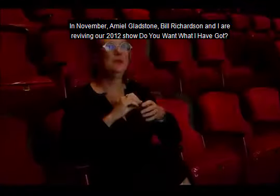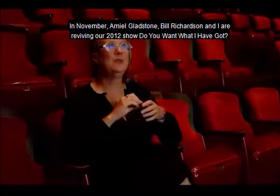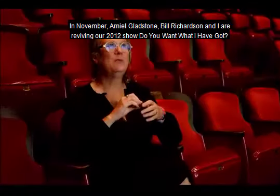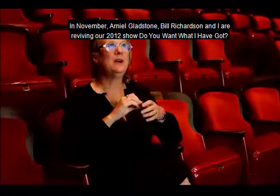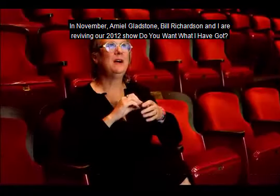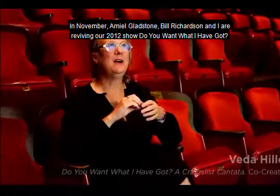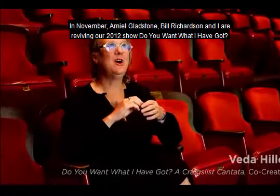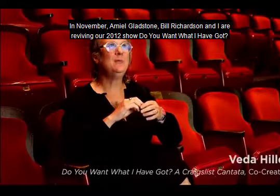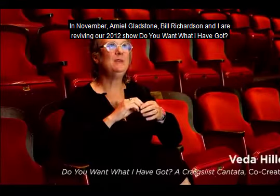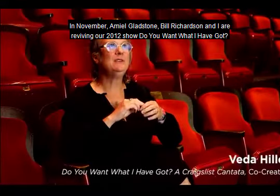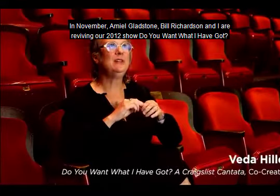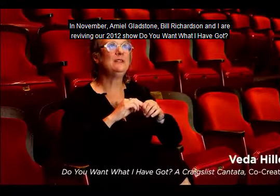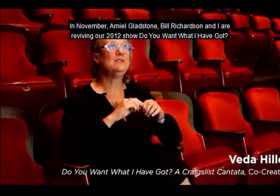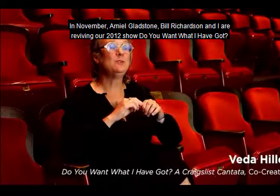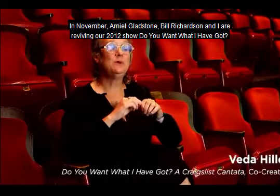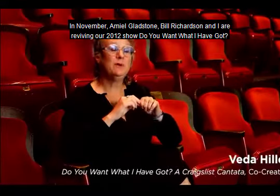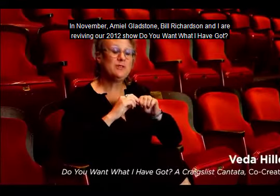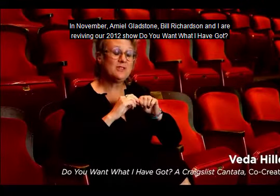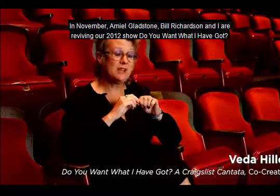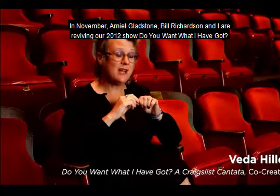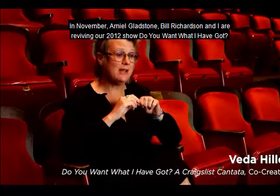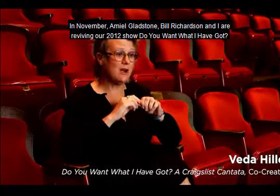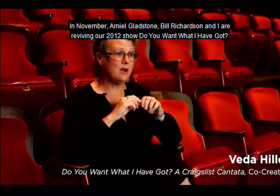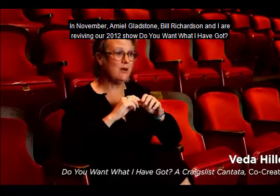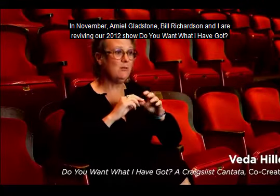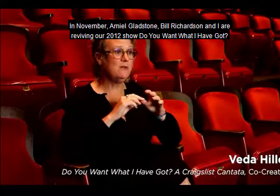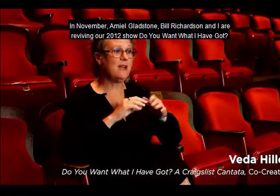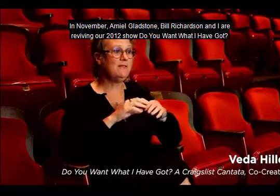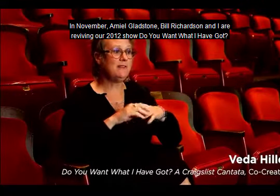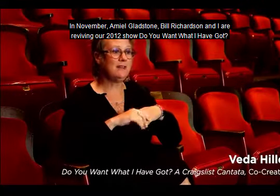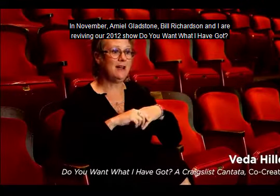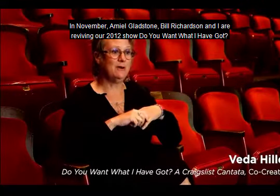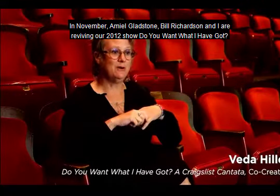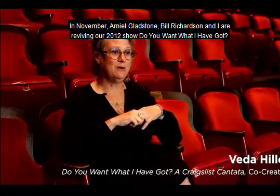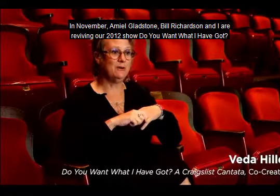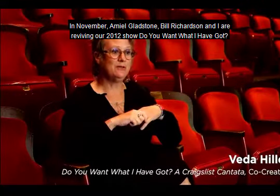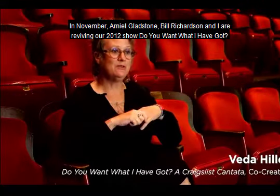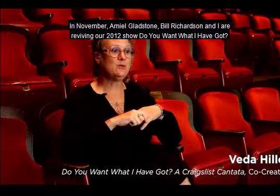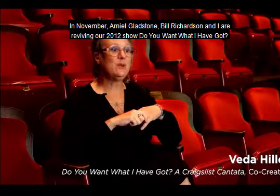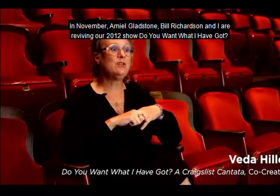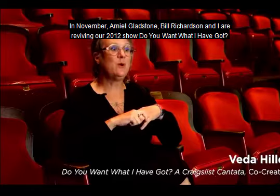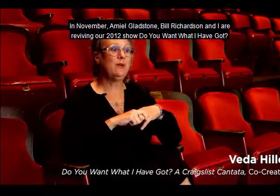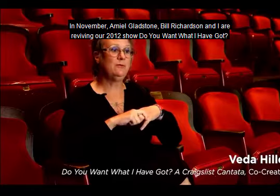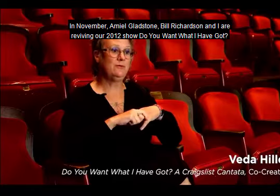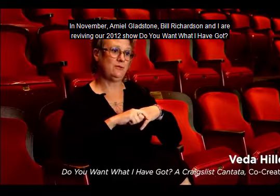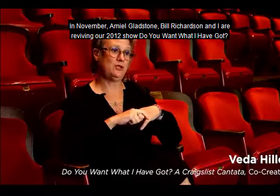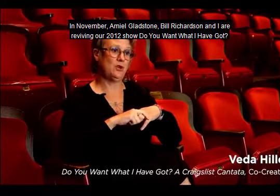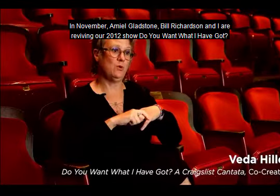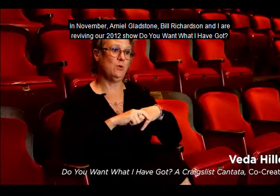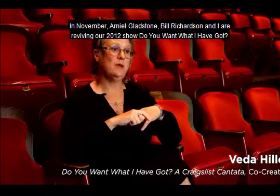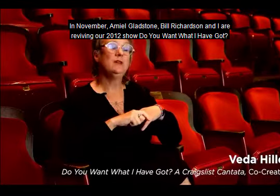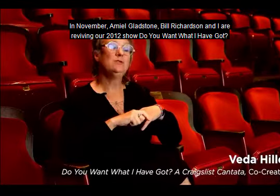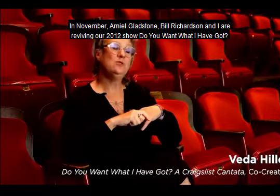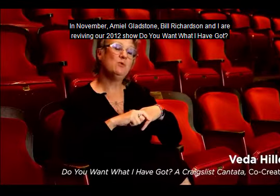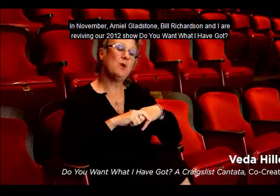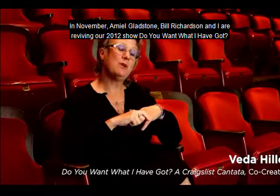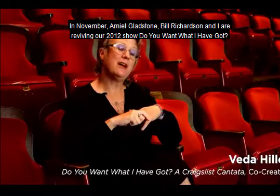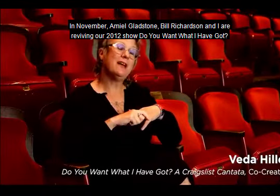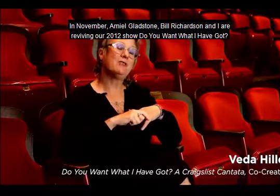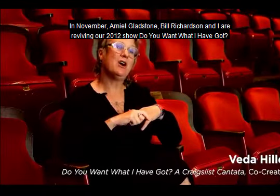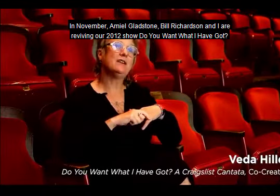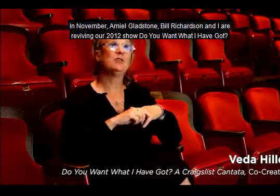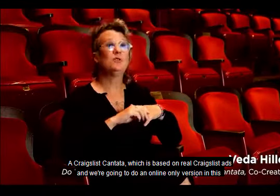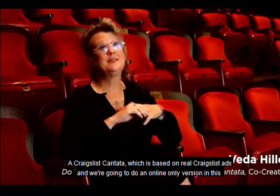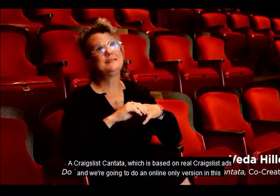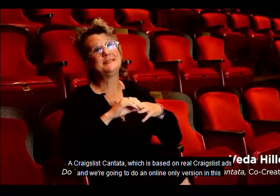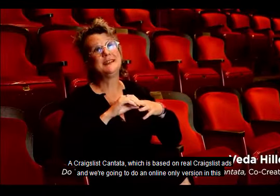In November, Amiel, Gladstone, Bill Richardson, and I are reviving our 2012 show, Do You Want What I